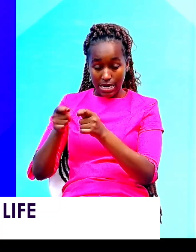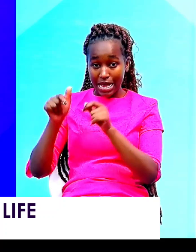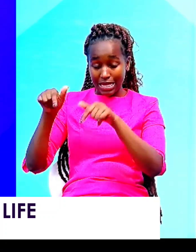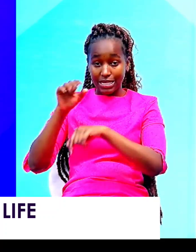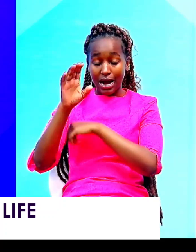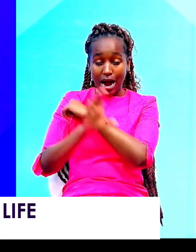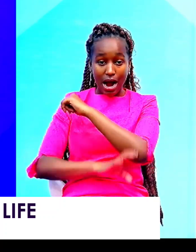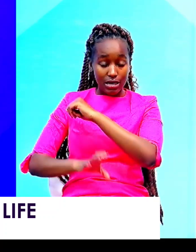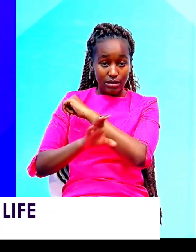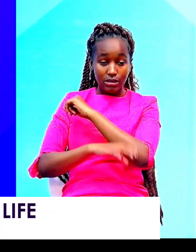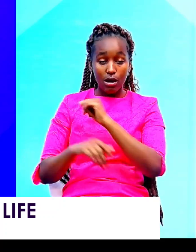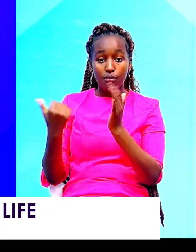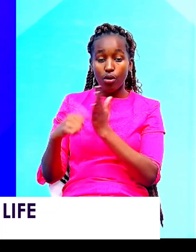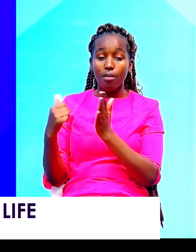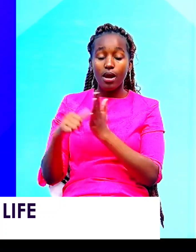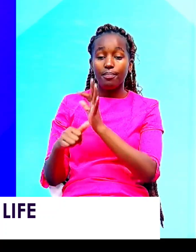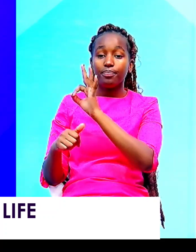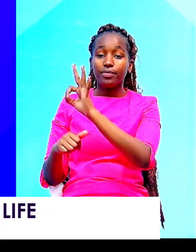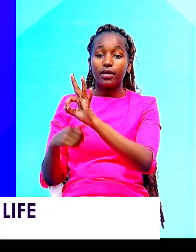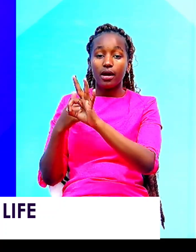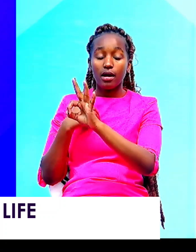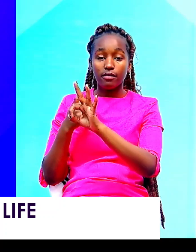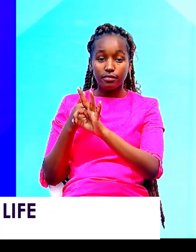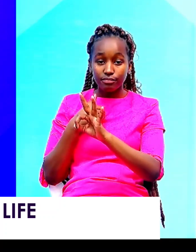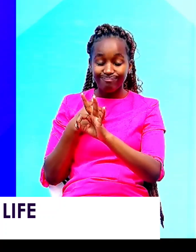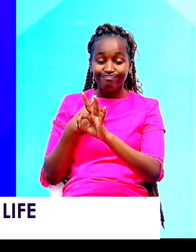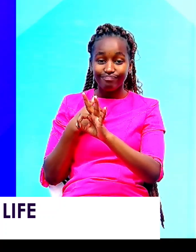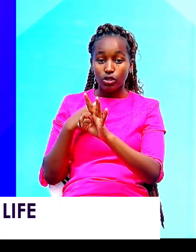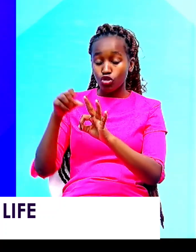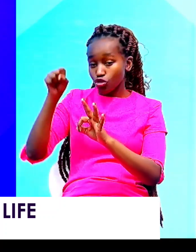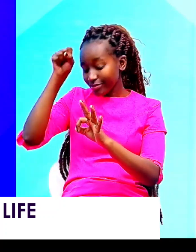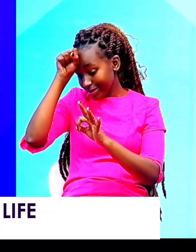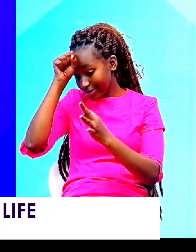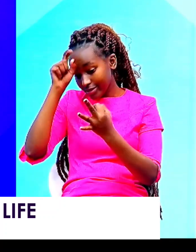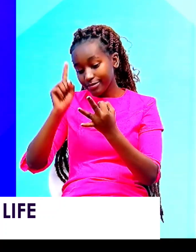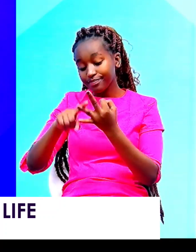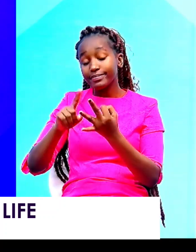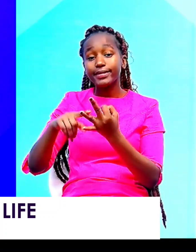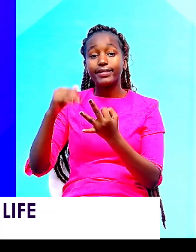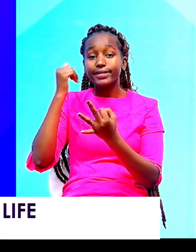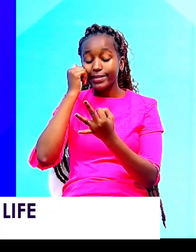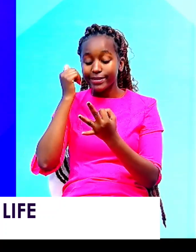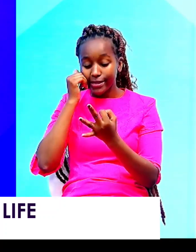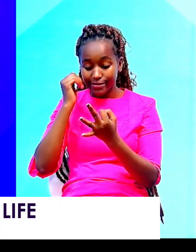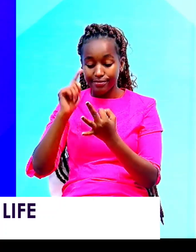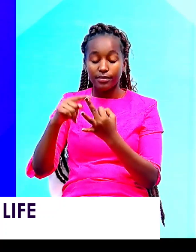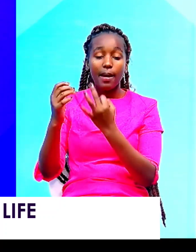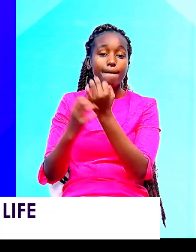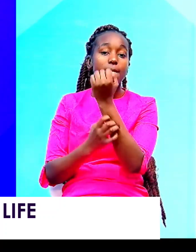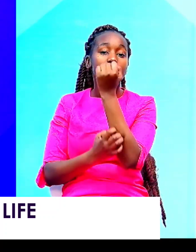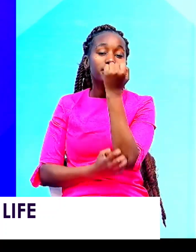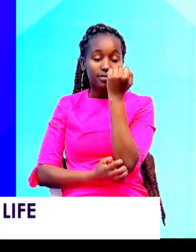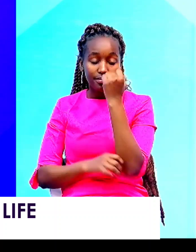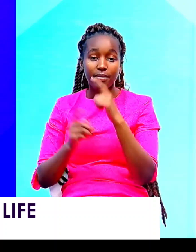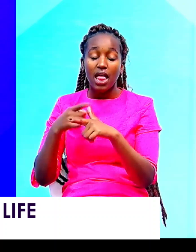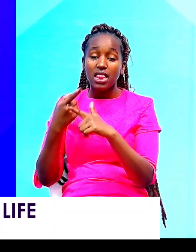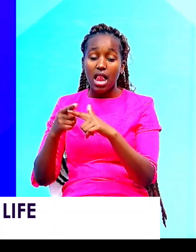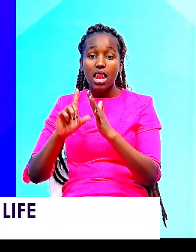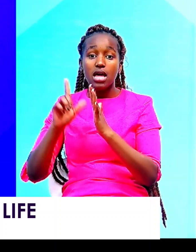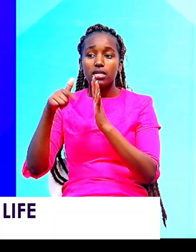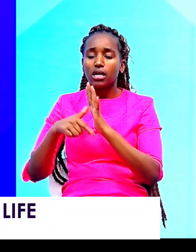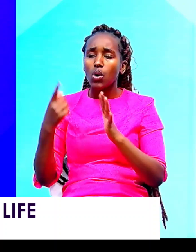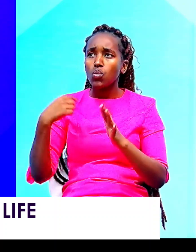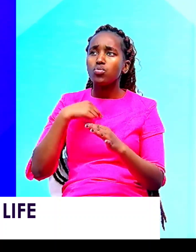things: ujinga, maradhi na umasikini. Right. Then, over time, we got to an